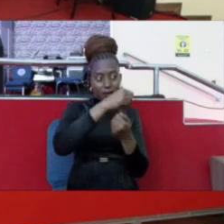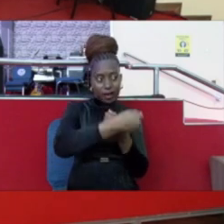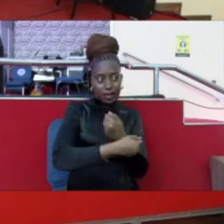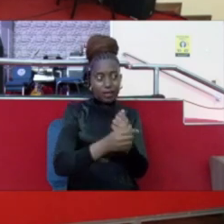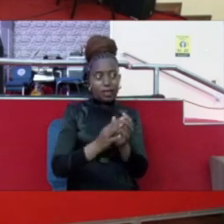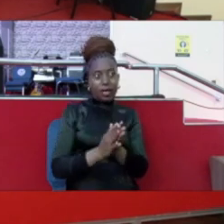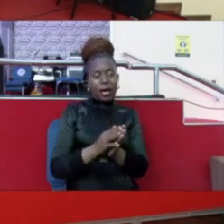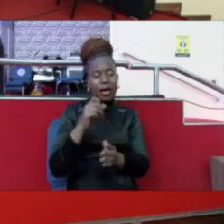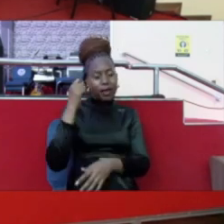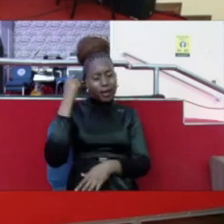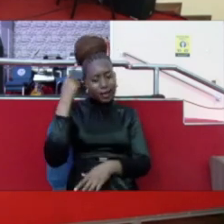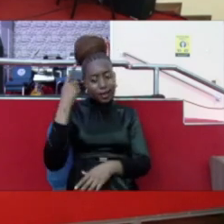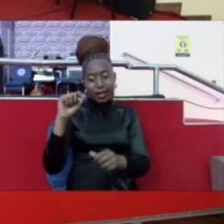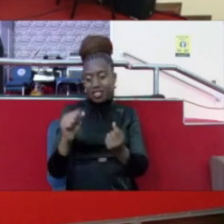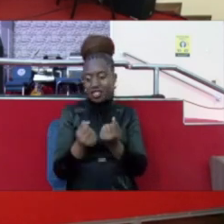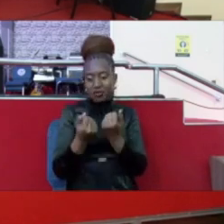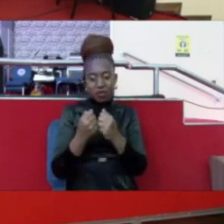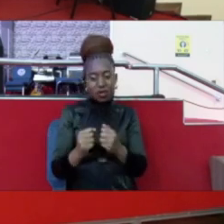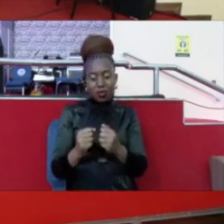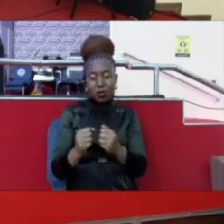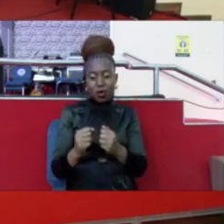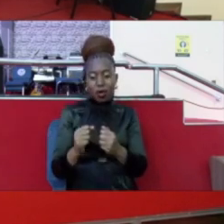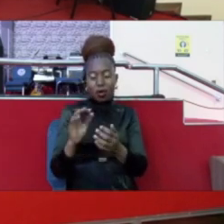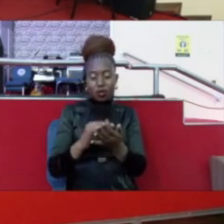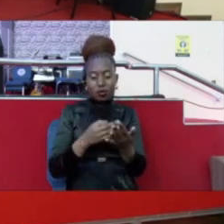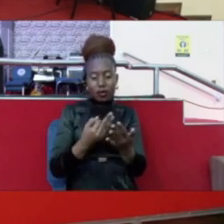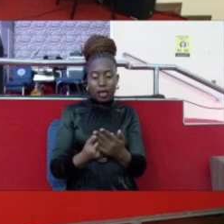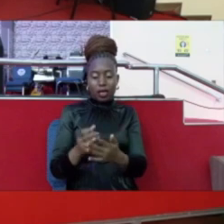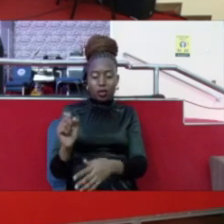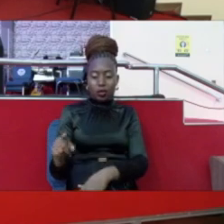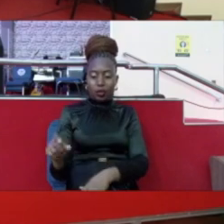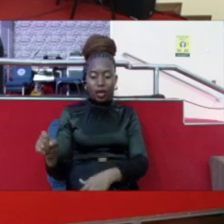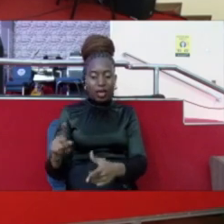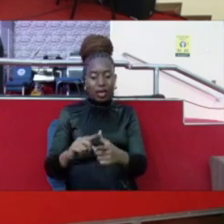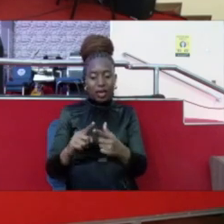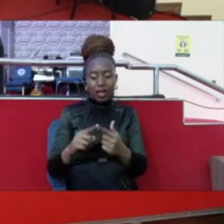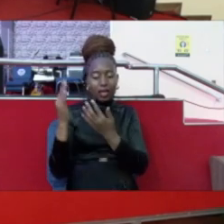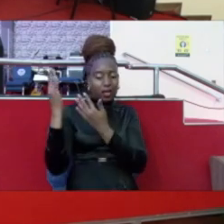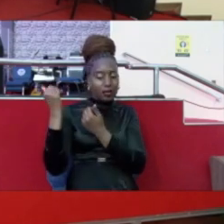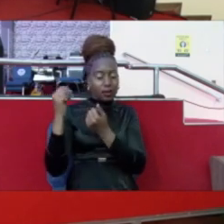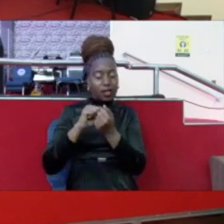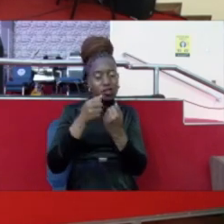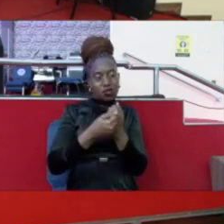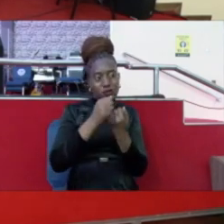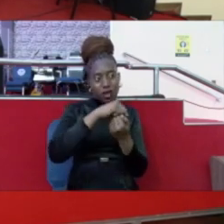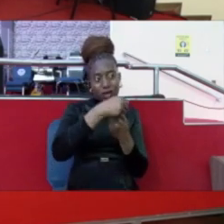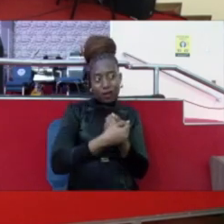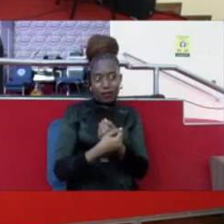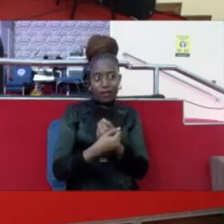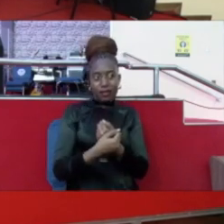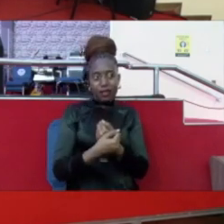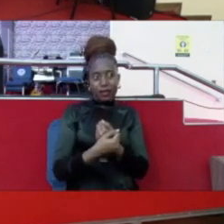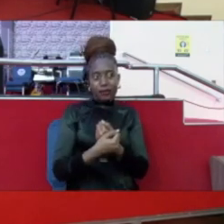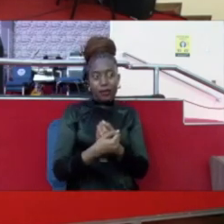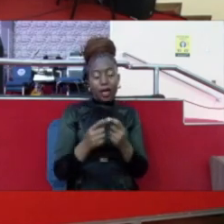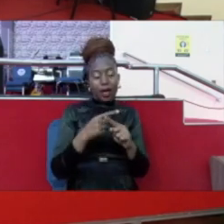reap. Hawangevuna. But some man had come from the outside. Lakini pana watu ambao walikuwa wametoka nje.